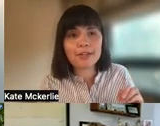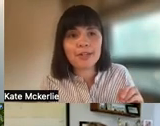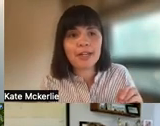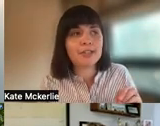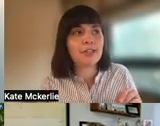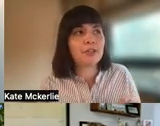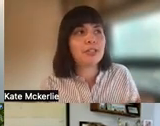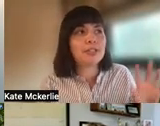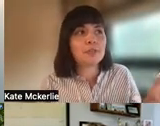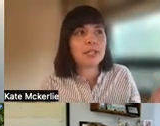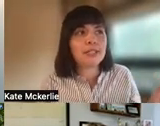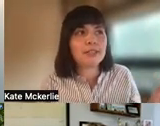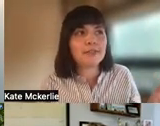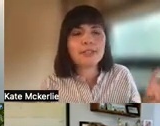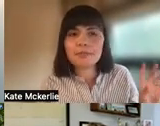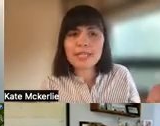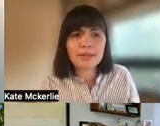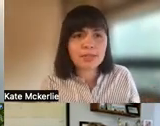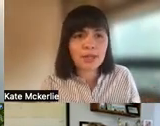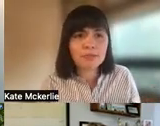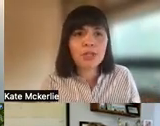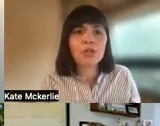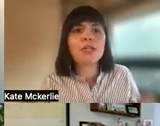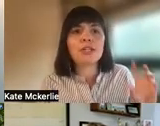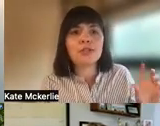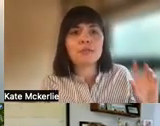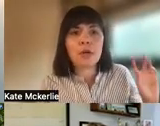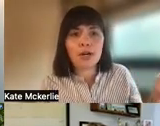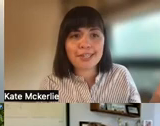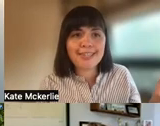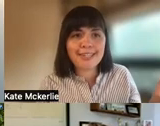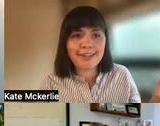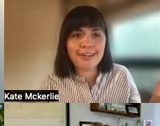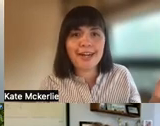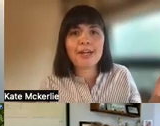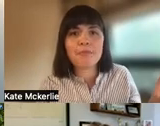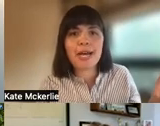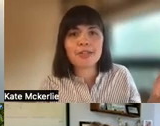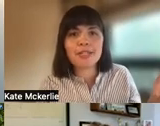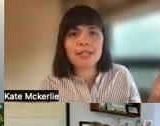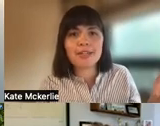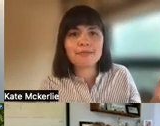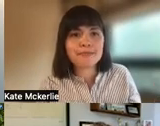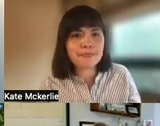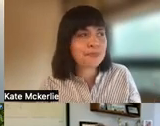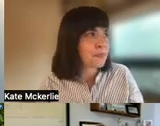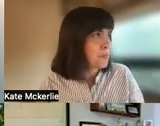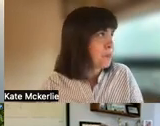about. And so this is a place, if something comes up, we can always park it here and come back to it